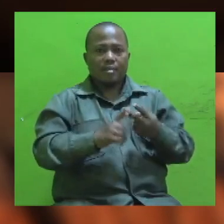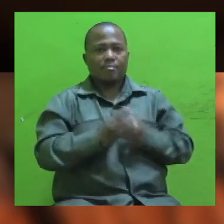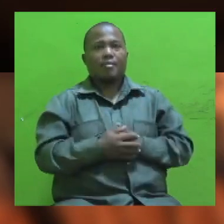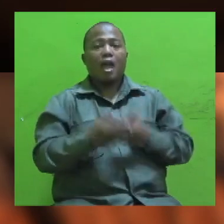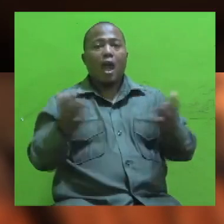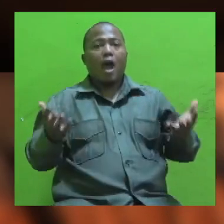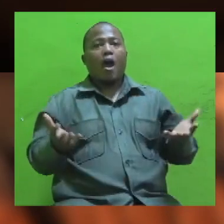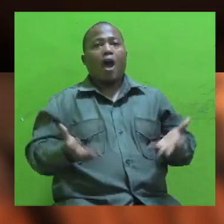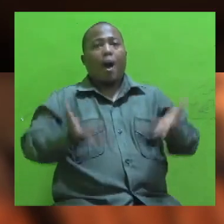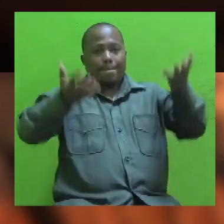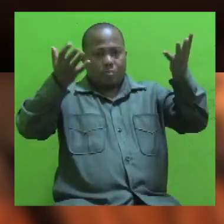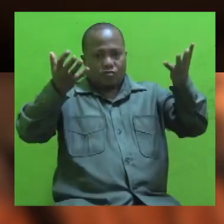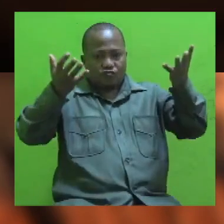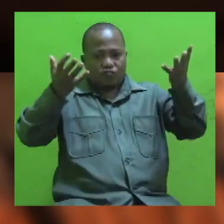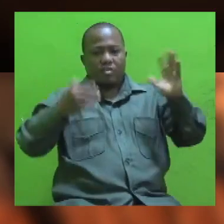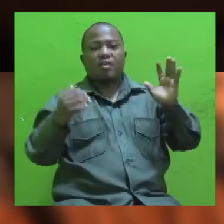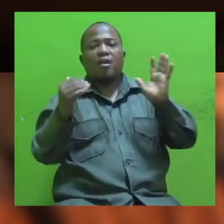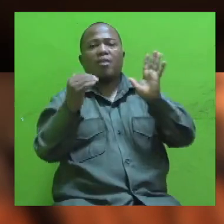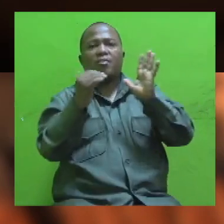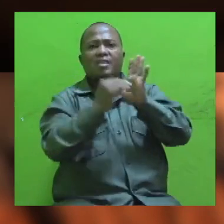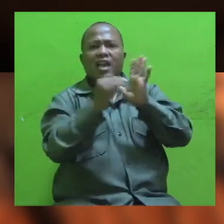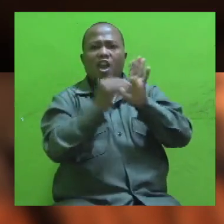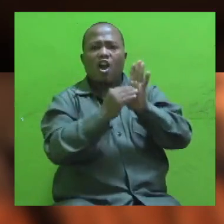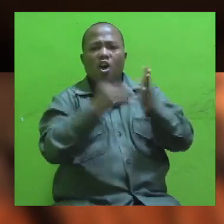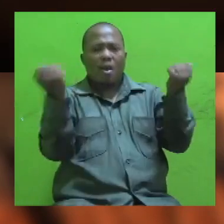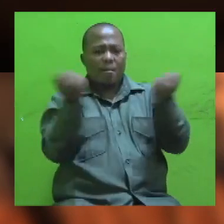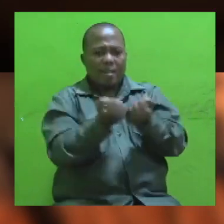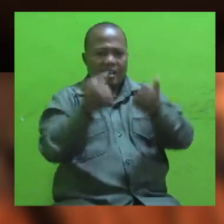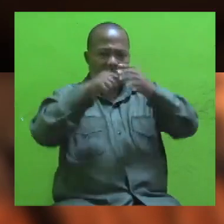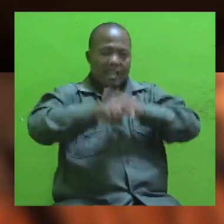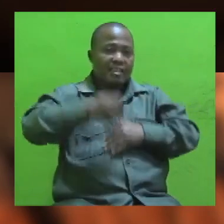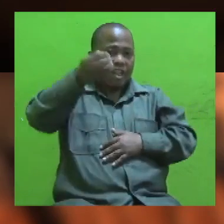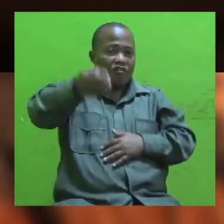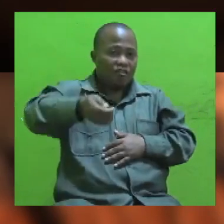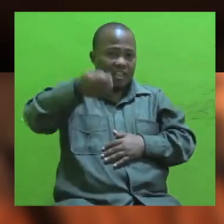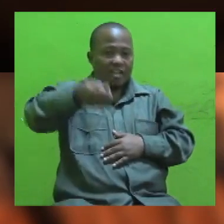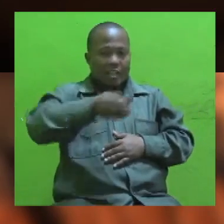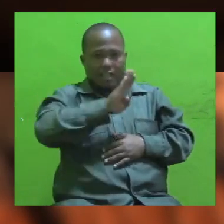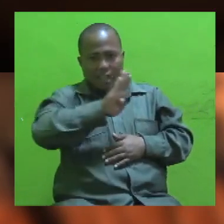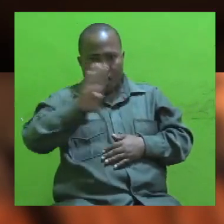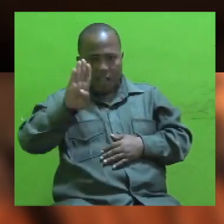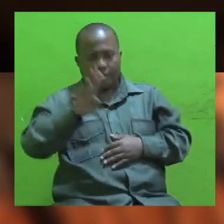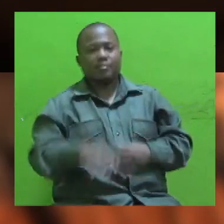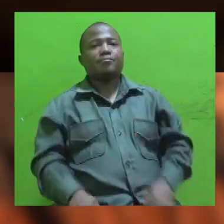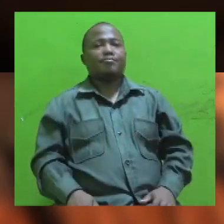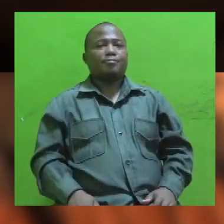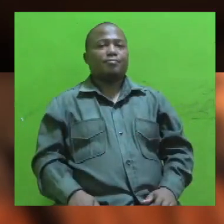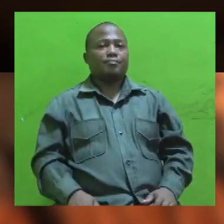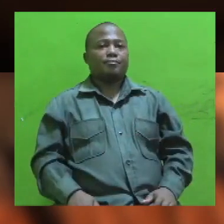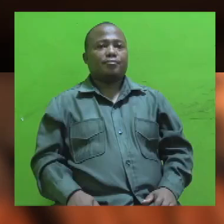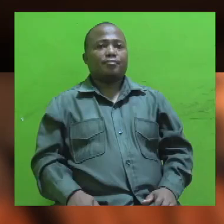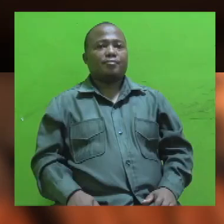by the law made by the village council. Those law made by the village council has to approve by district